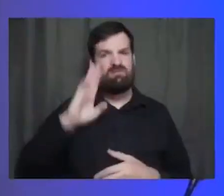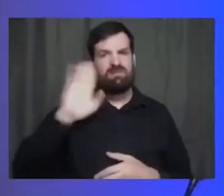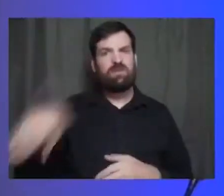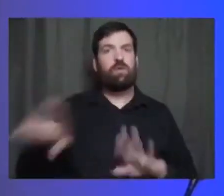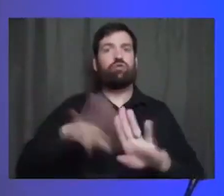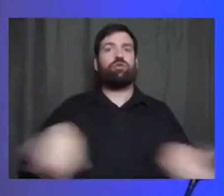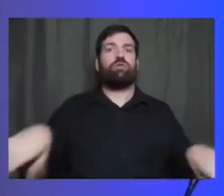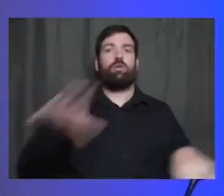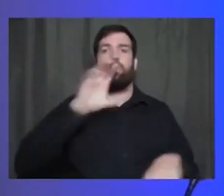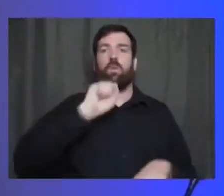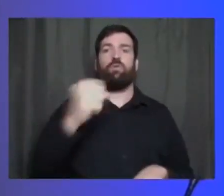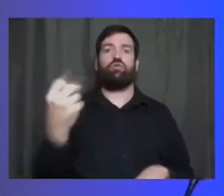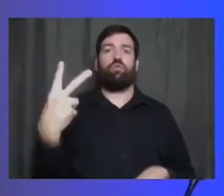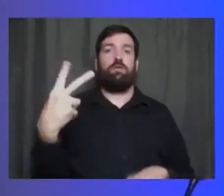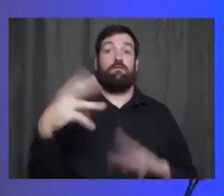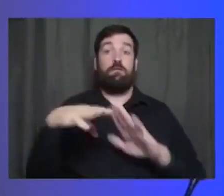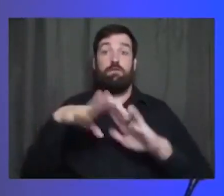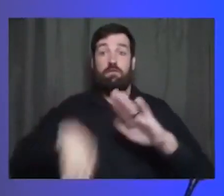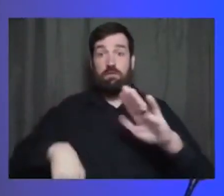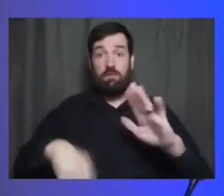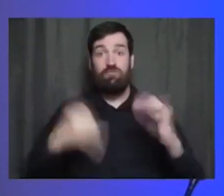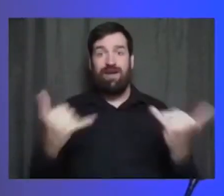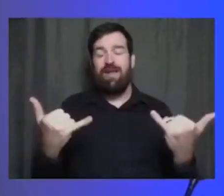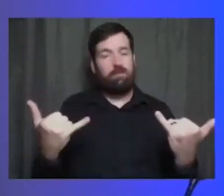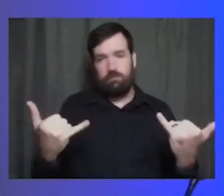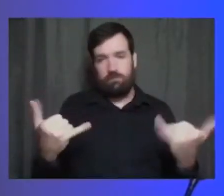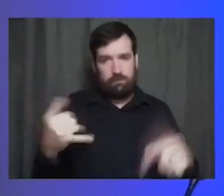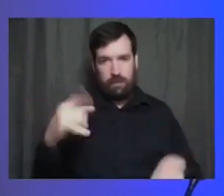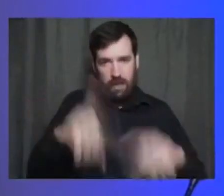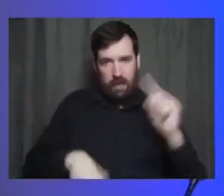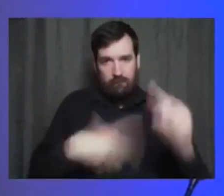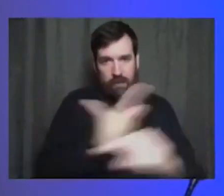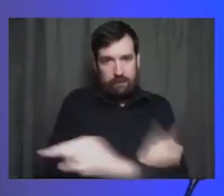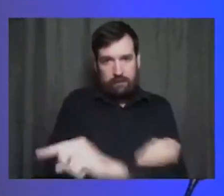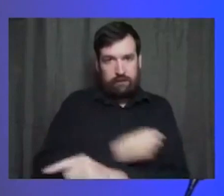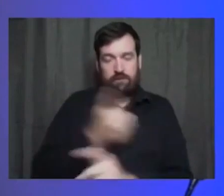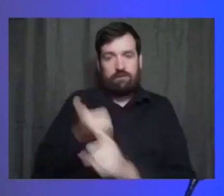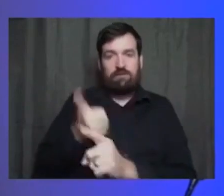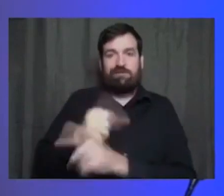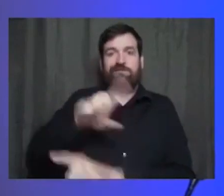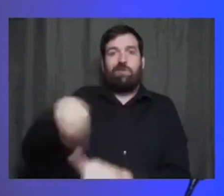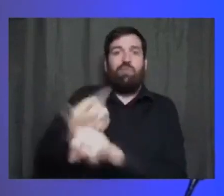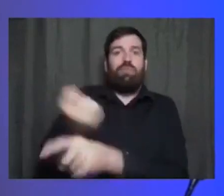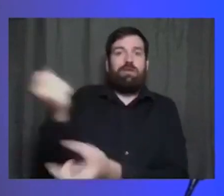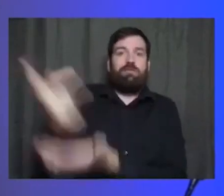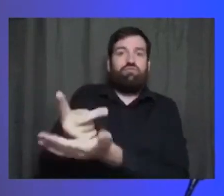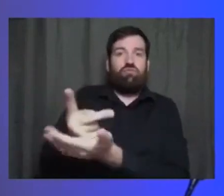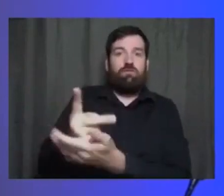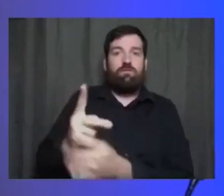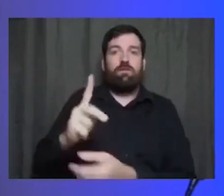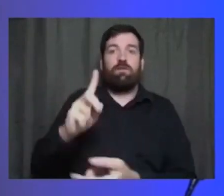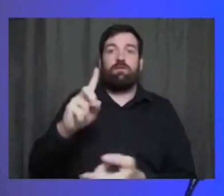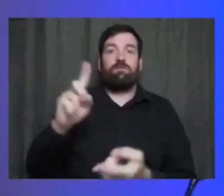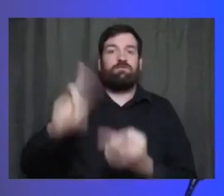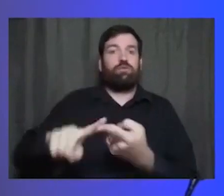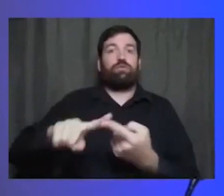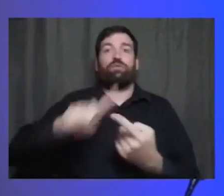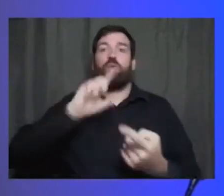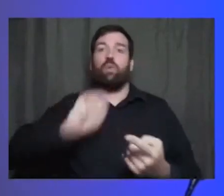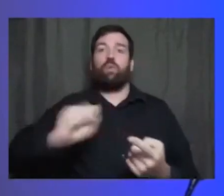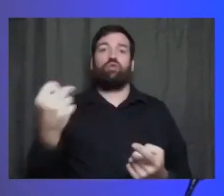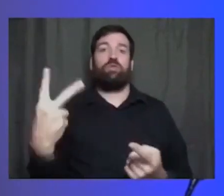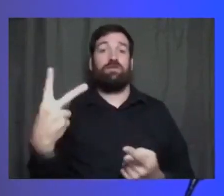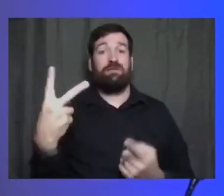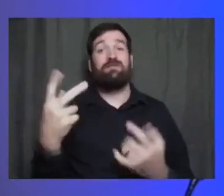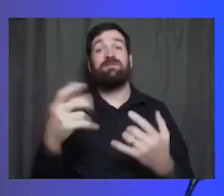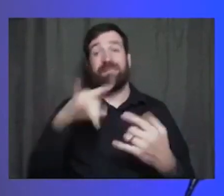are right now too young to be vaccinated because the vaccine is only authorized down to age 12. So those kids still need to be masked. They